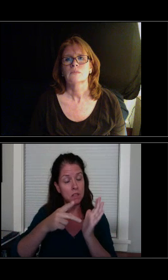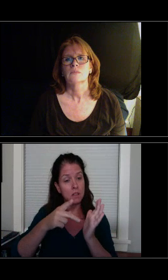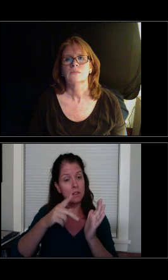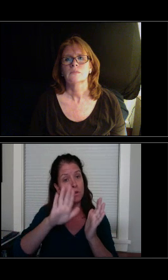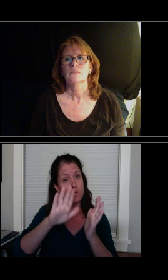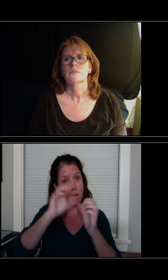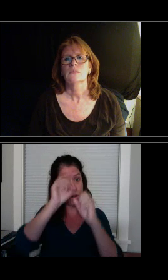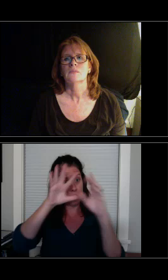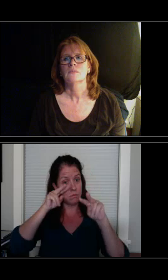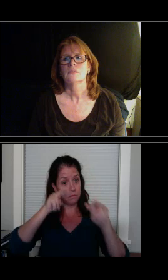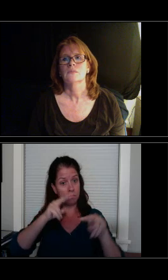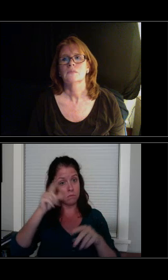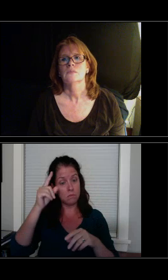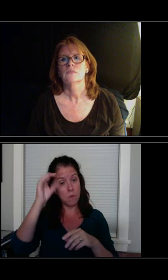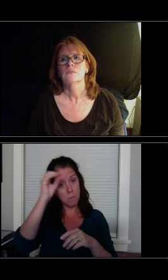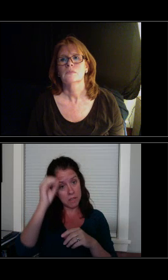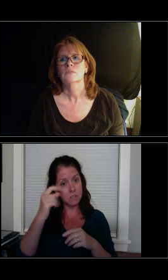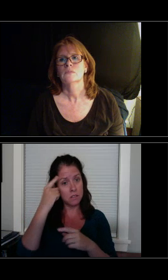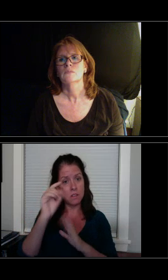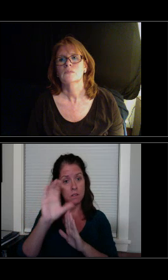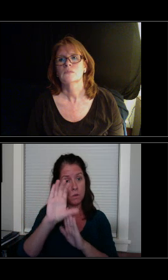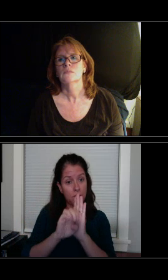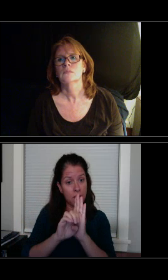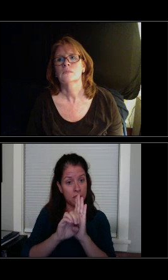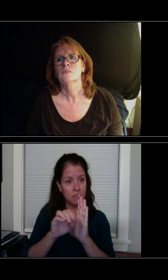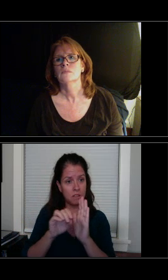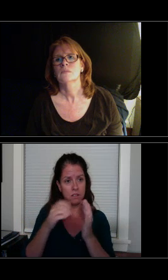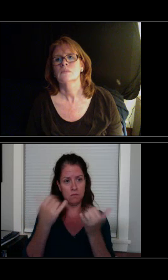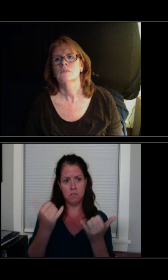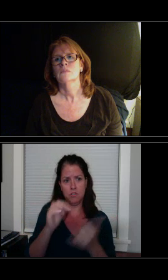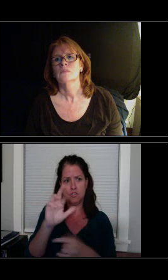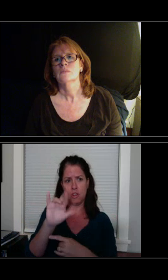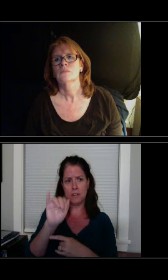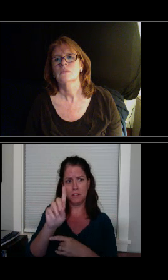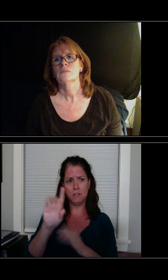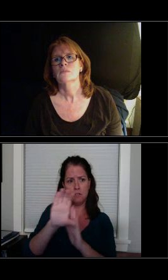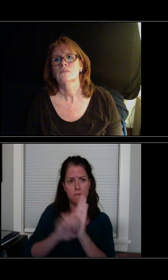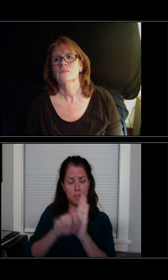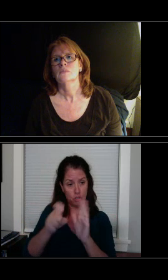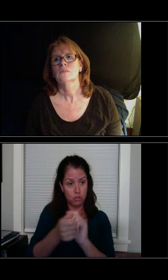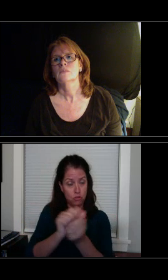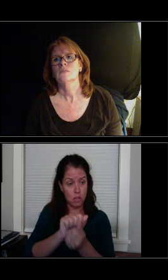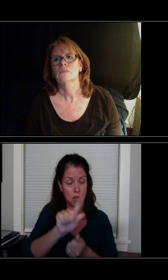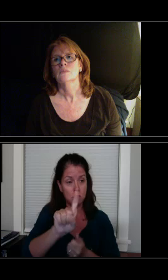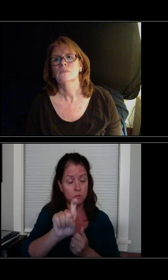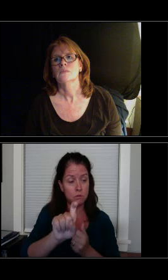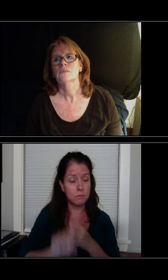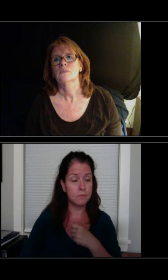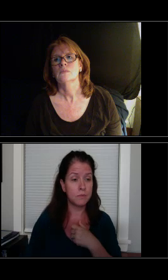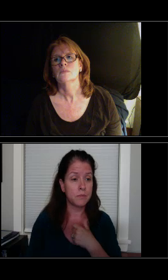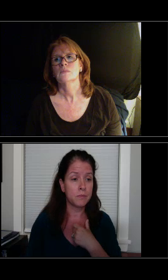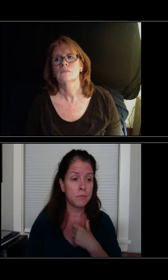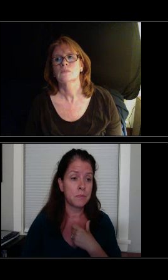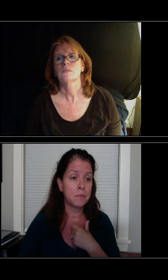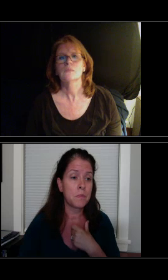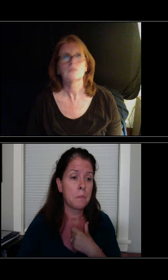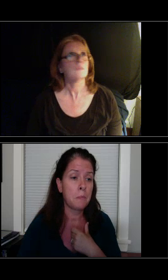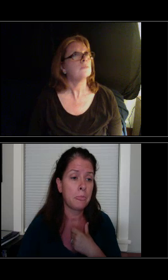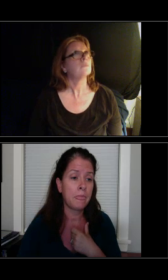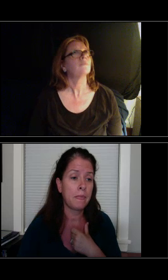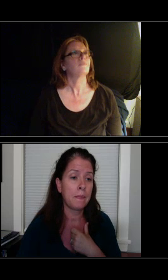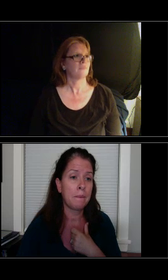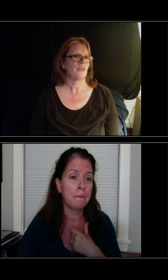We do have one question that asks about what your opinion is about the code of ethics and if it should be changed